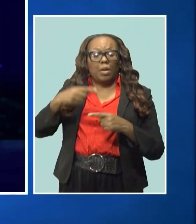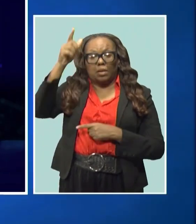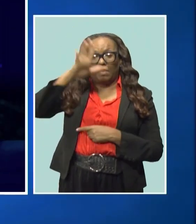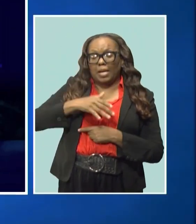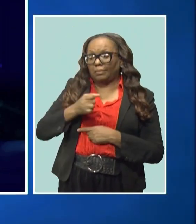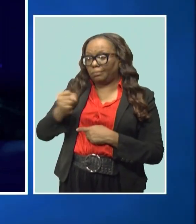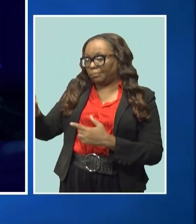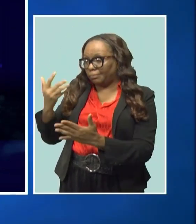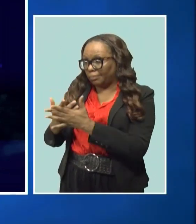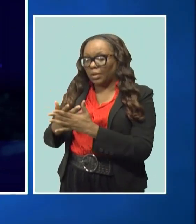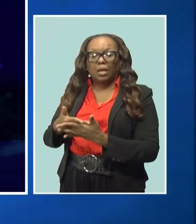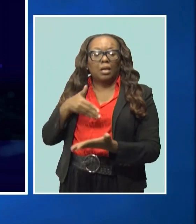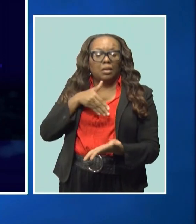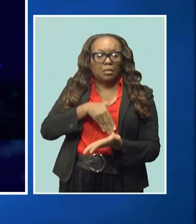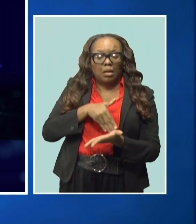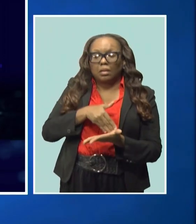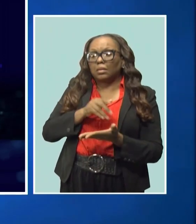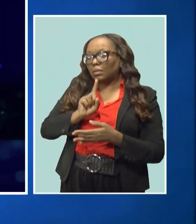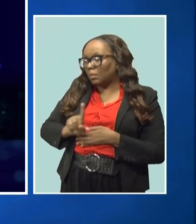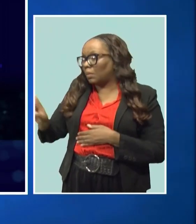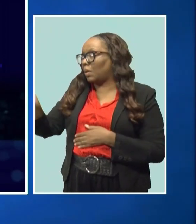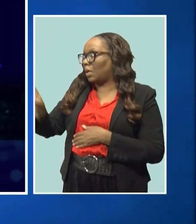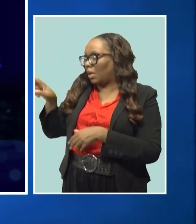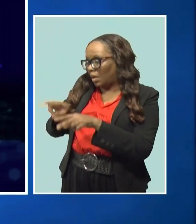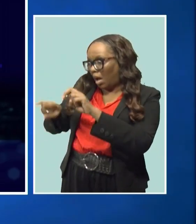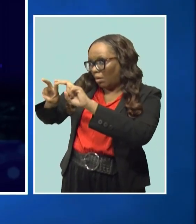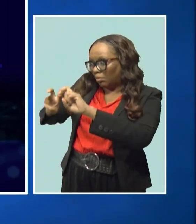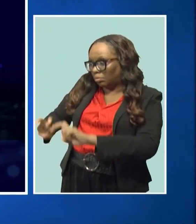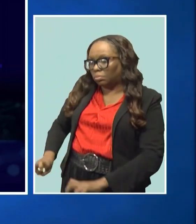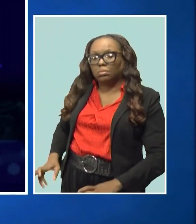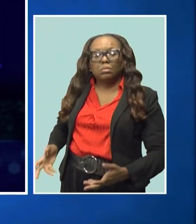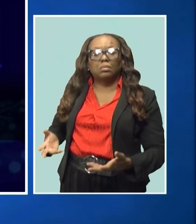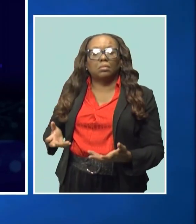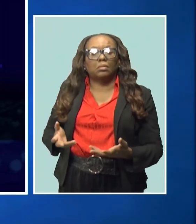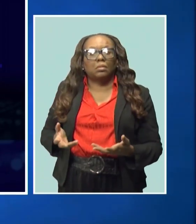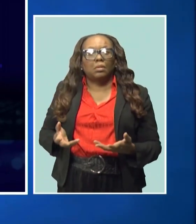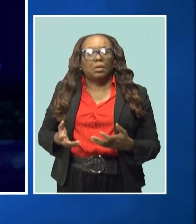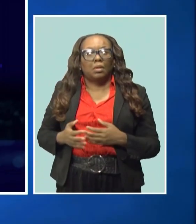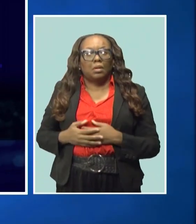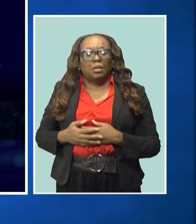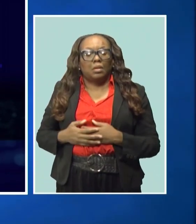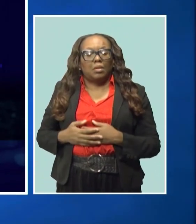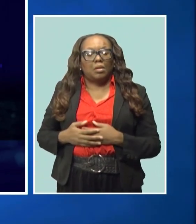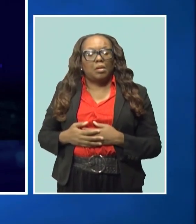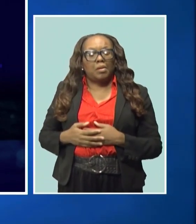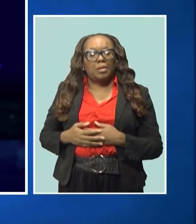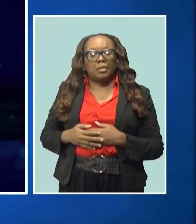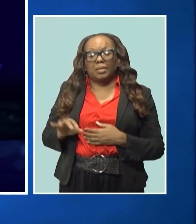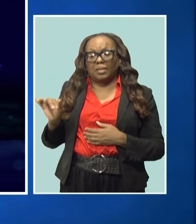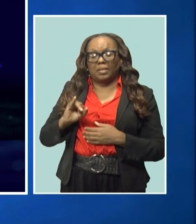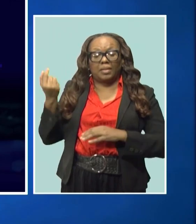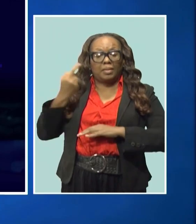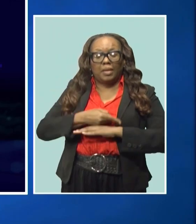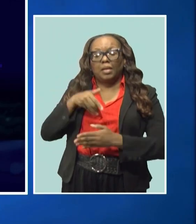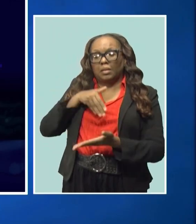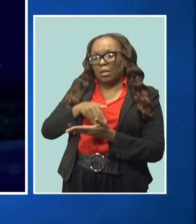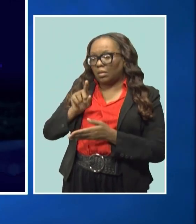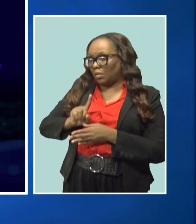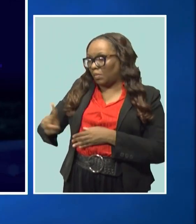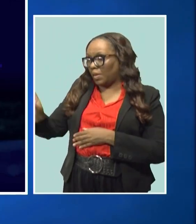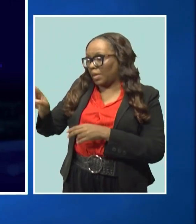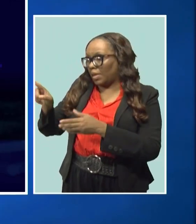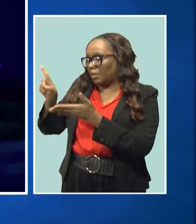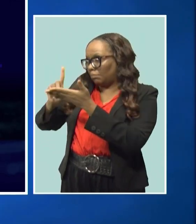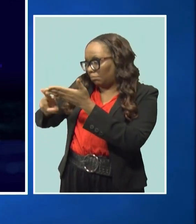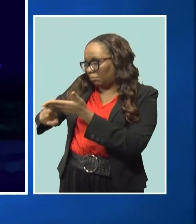area and was alert up to around 06:50 hours on the said date. When additional